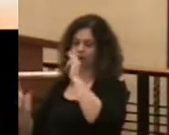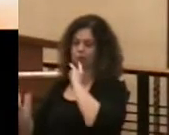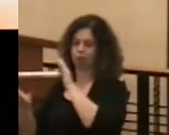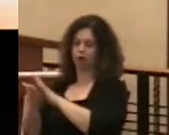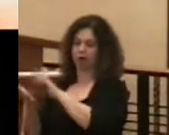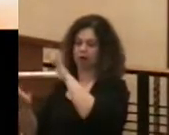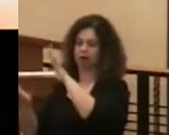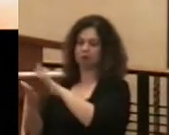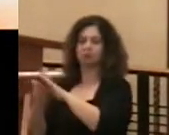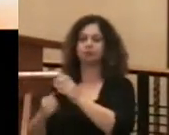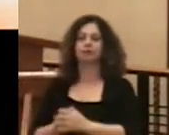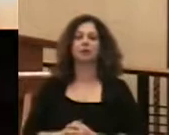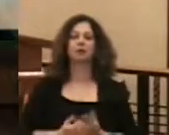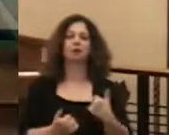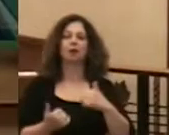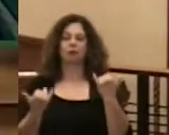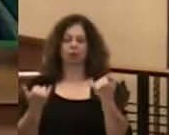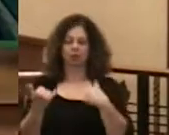Let us pray.